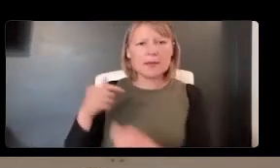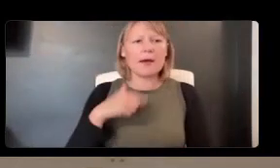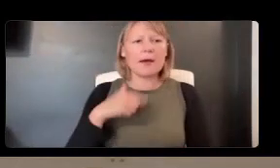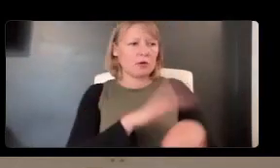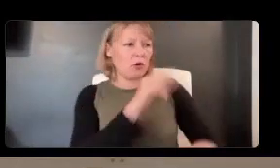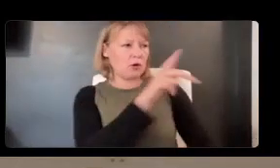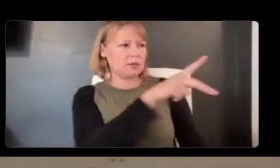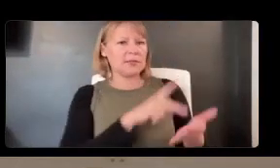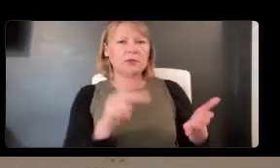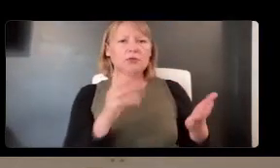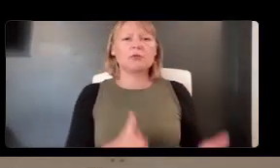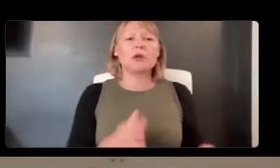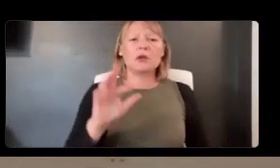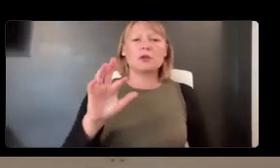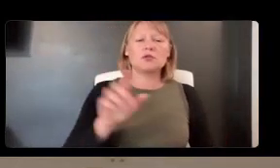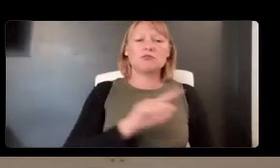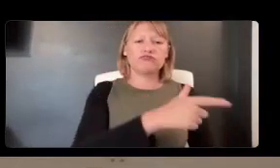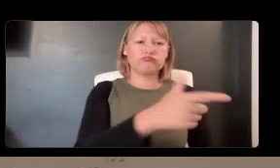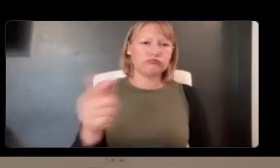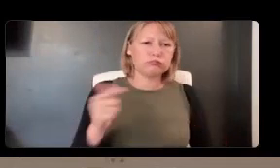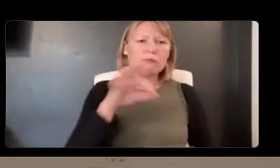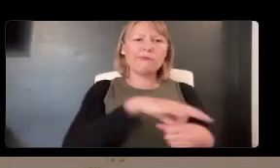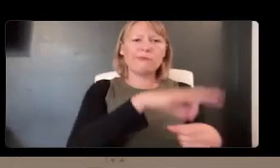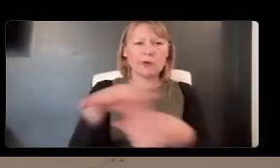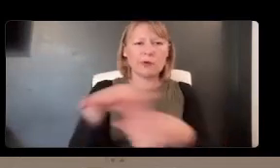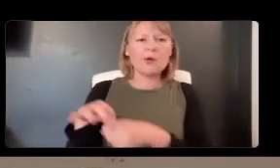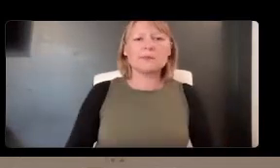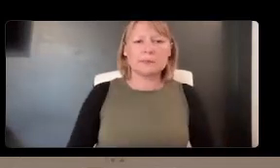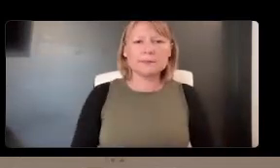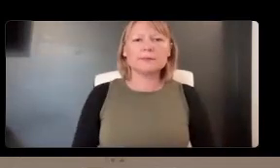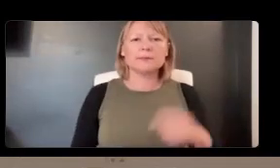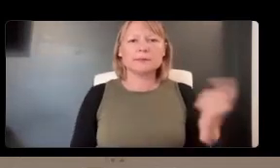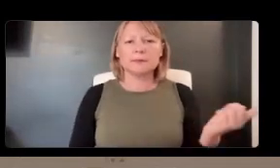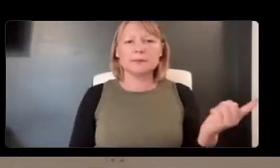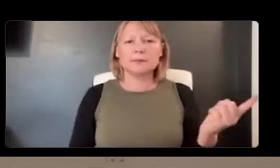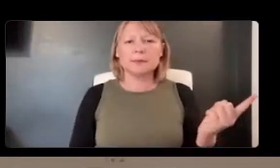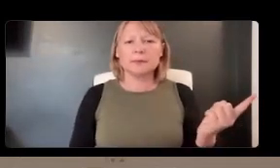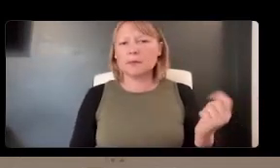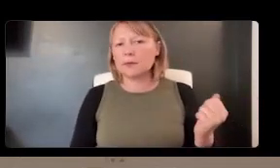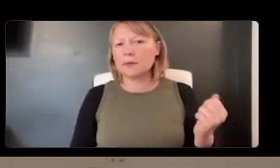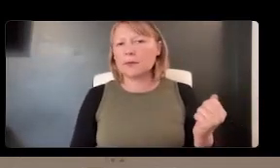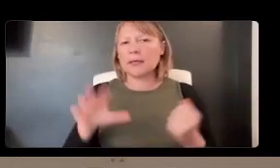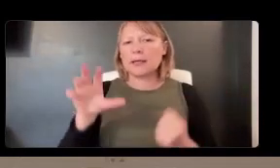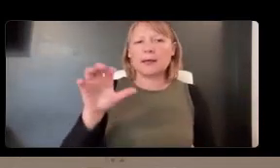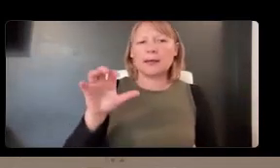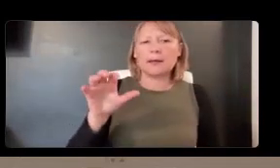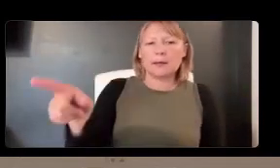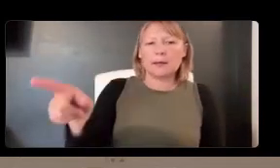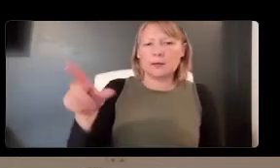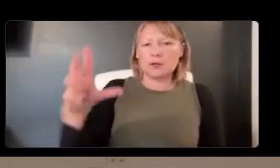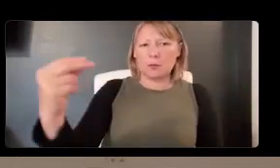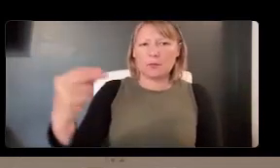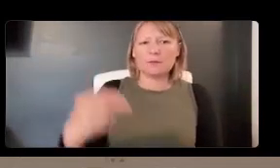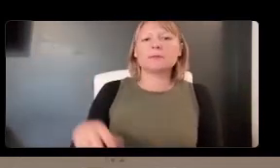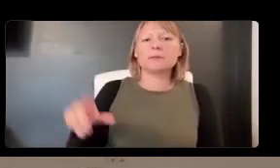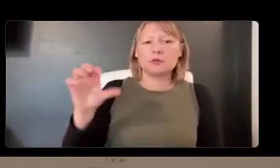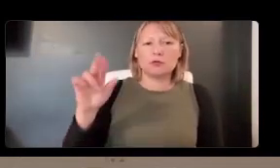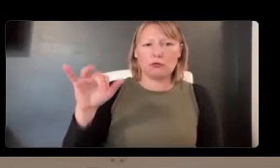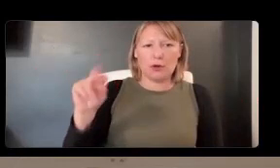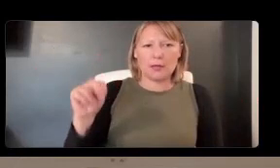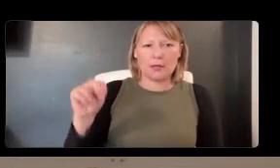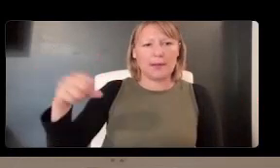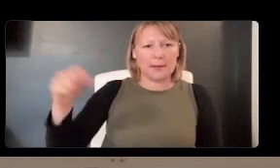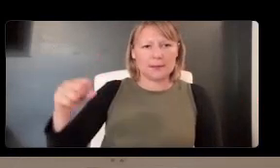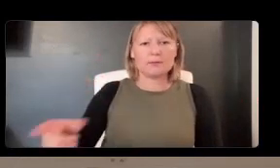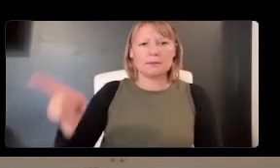for a roll call vote. Board Member Caginelli, No. Board Member Crane, Yes. Board